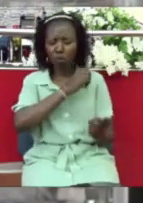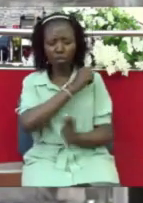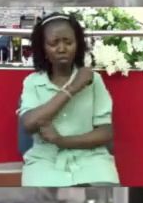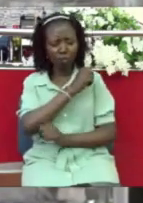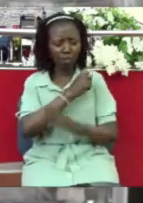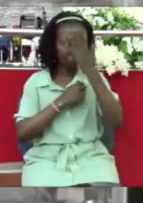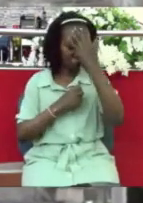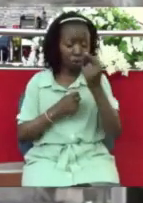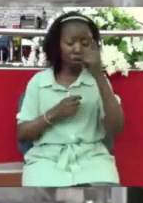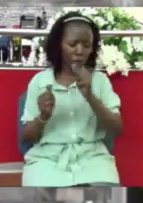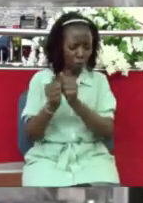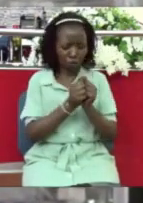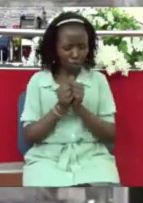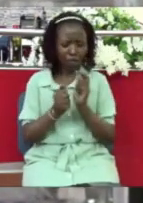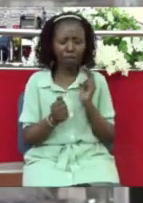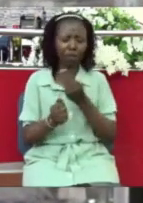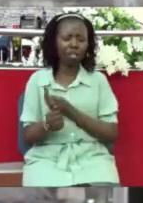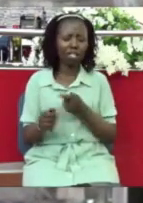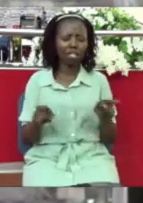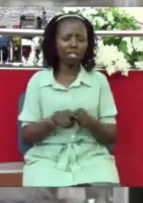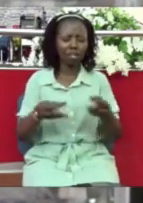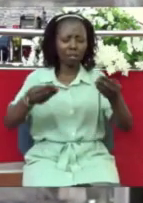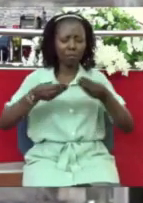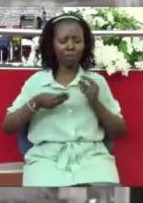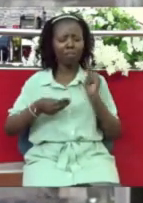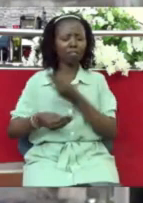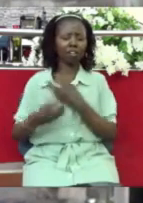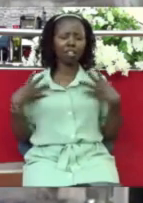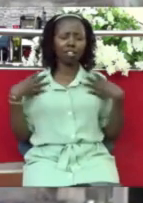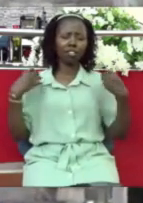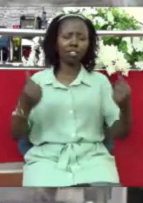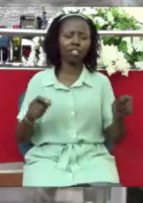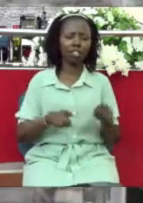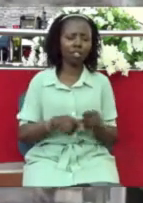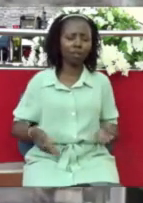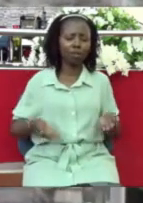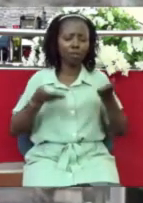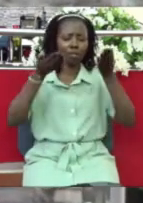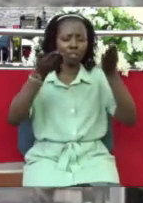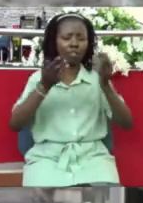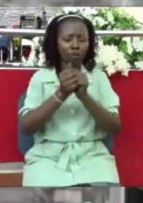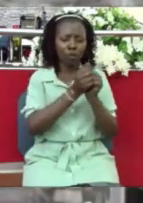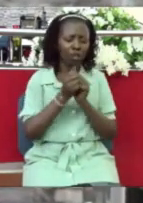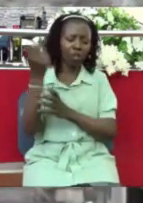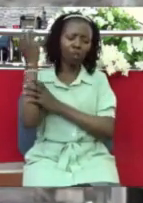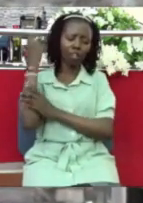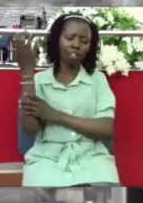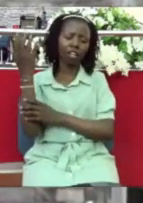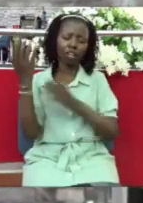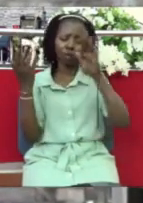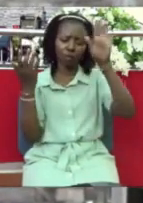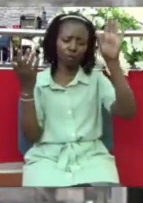you are with us, you will strengthen us, you will uphold us with your right hand.